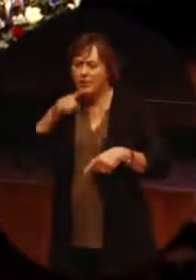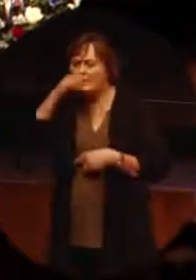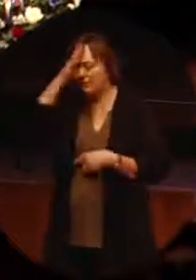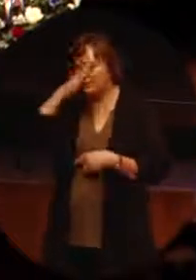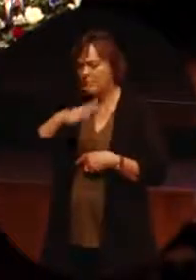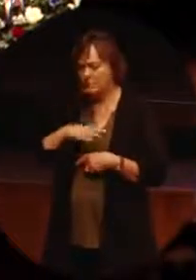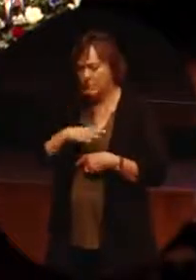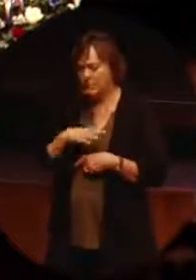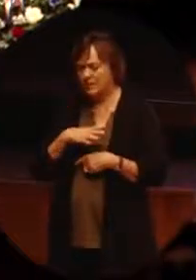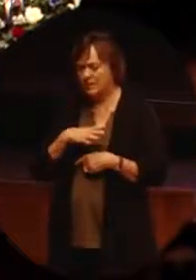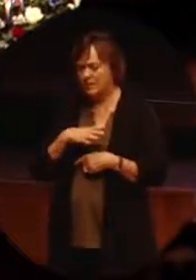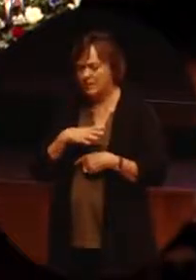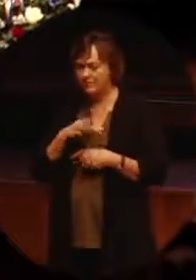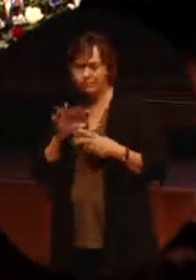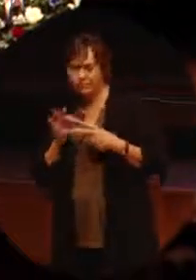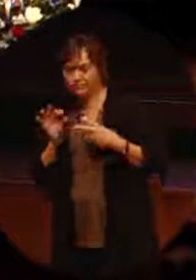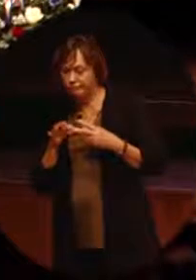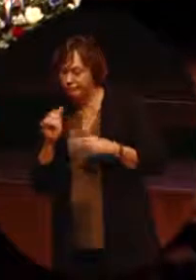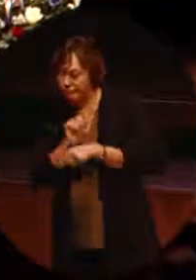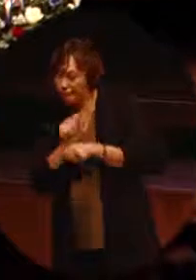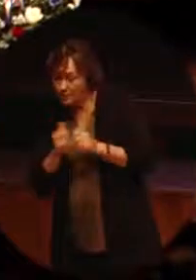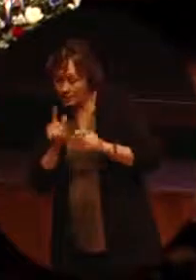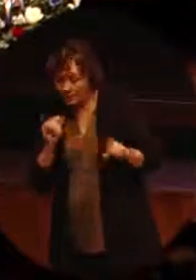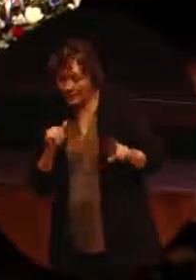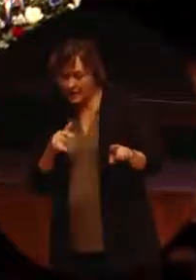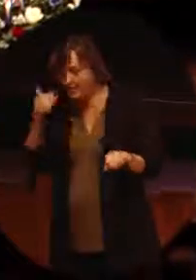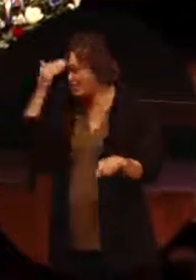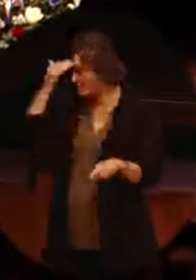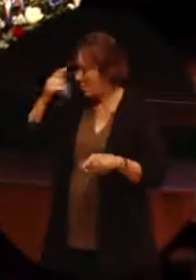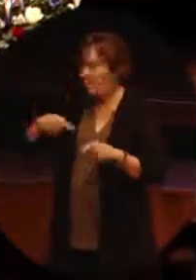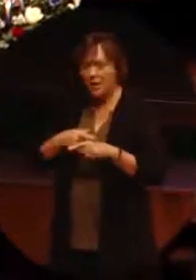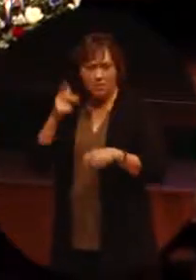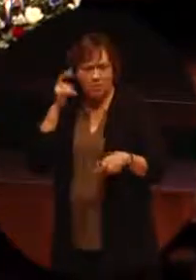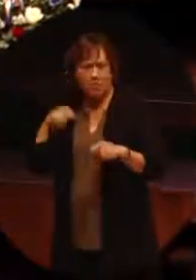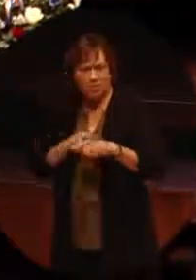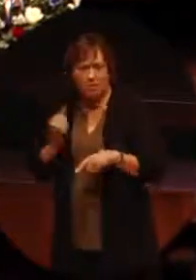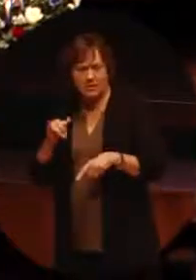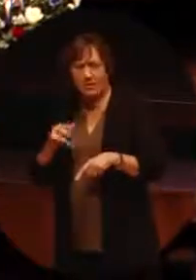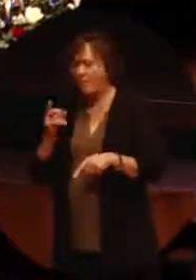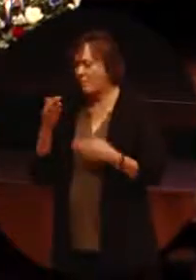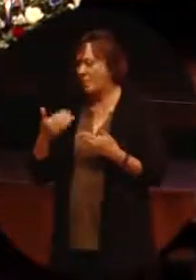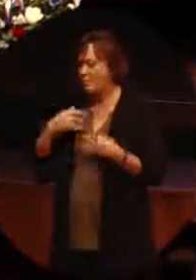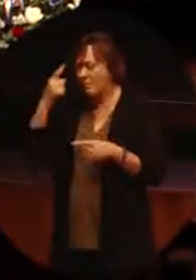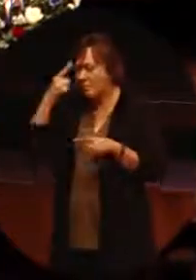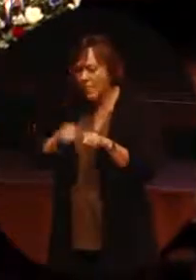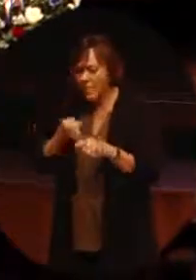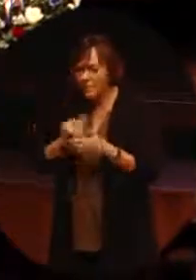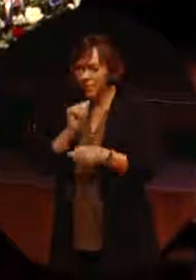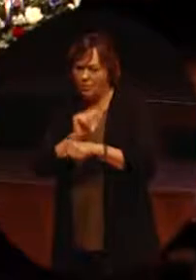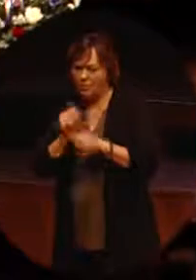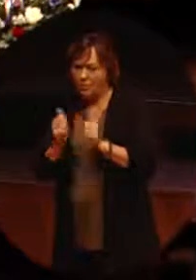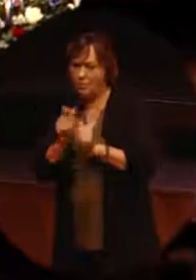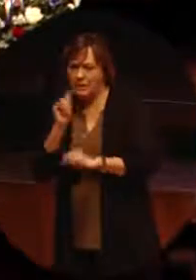almost all of these men either had worked with Ty, had known about Ty, or who might have had a brother